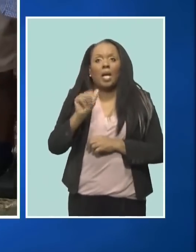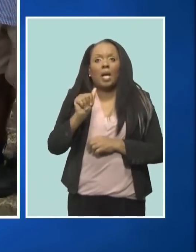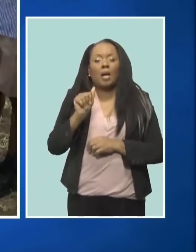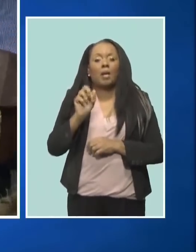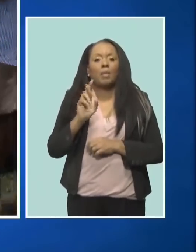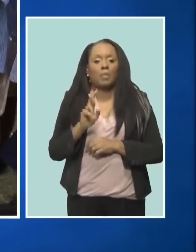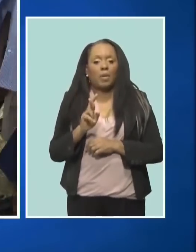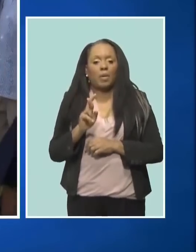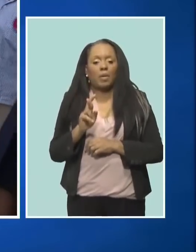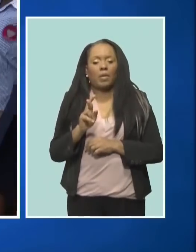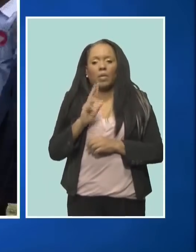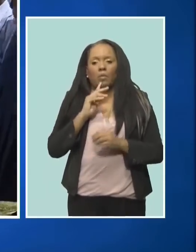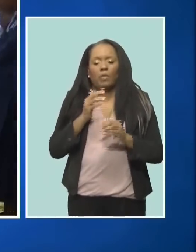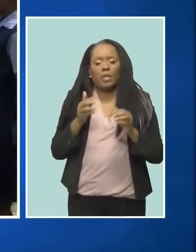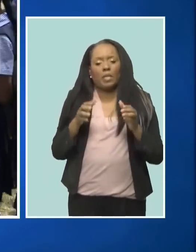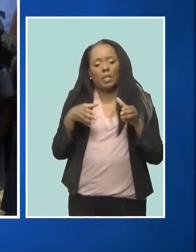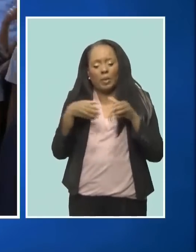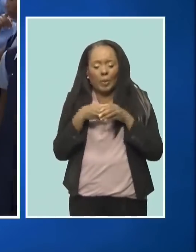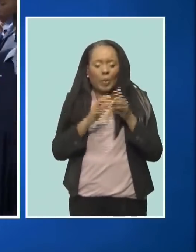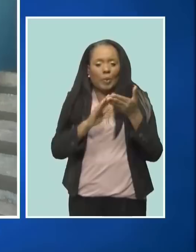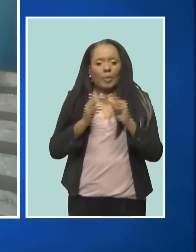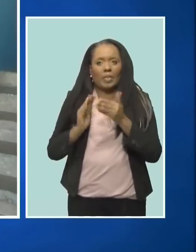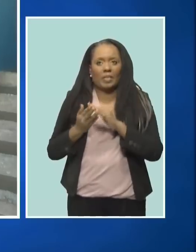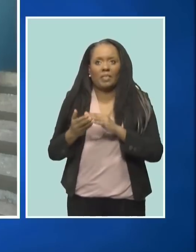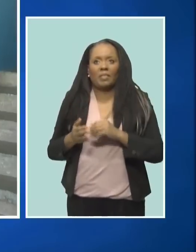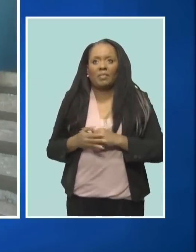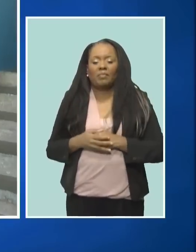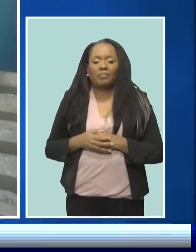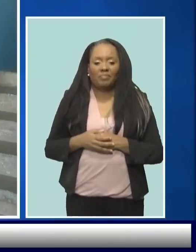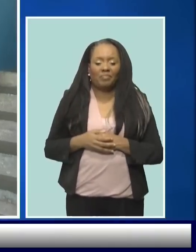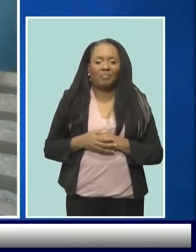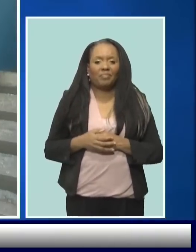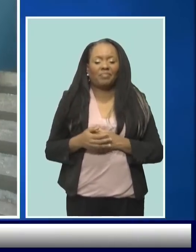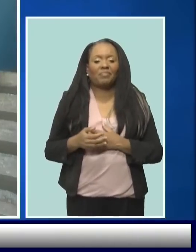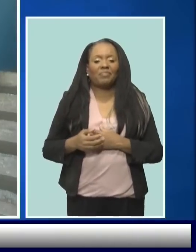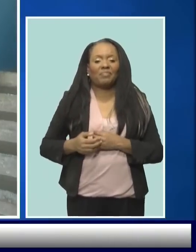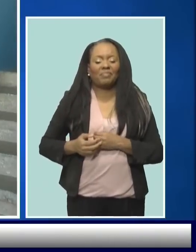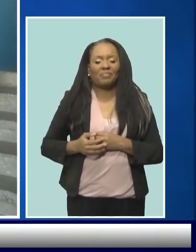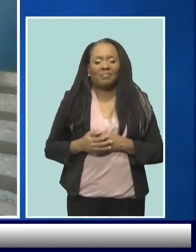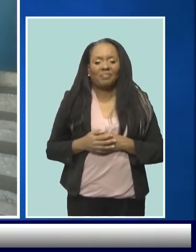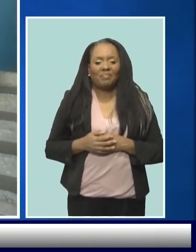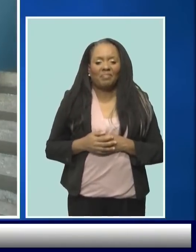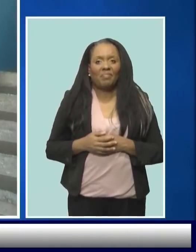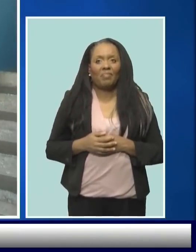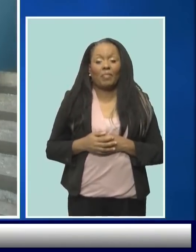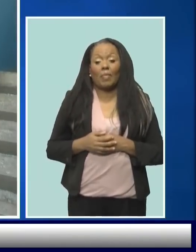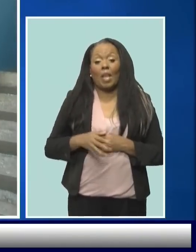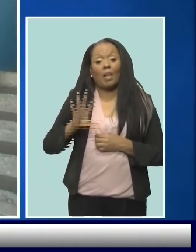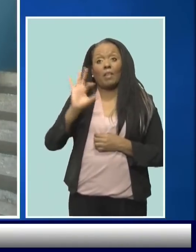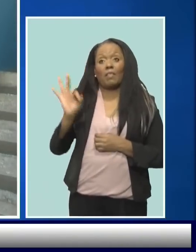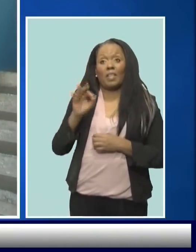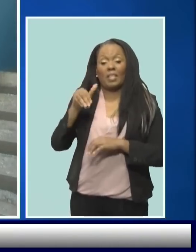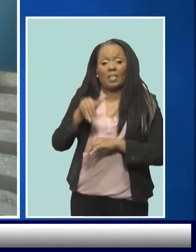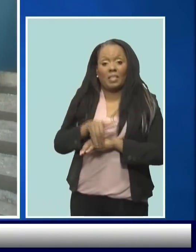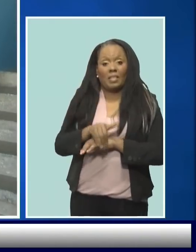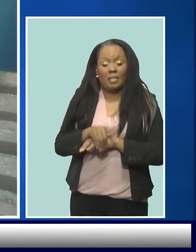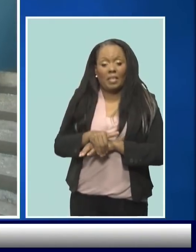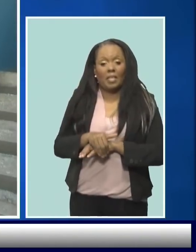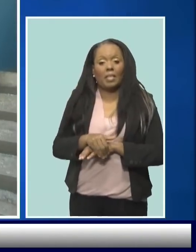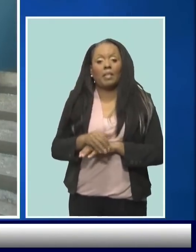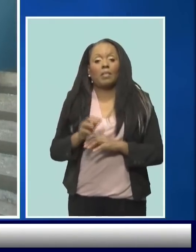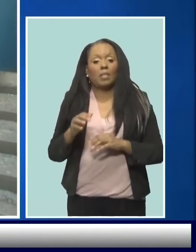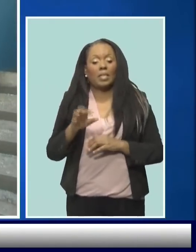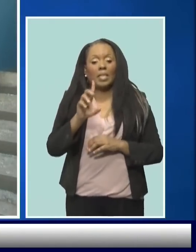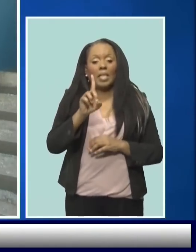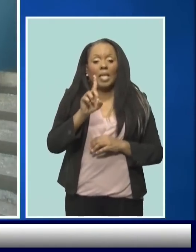close-knit communities. We're going into actually a community on Friday night in Mount Gay at Diane's Bar,